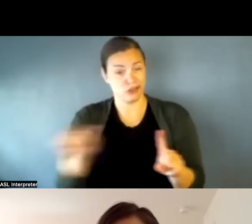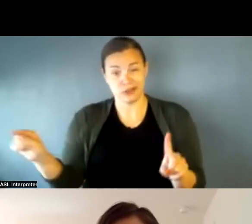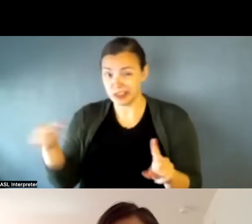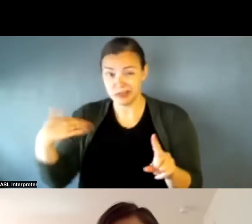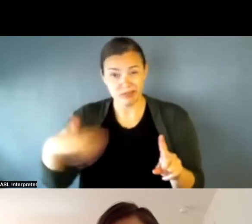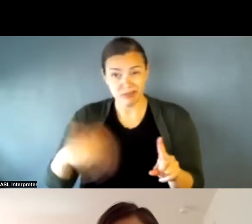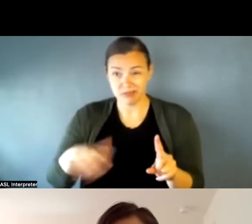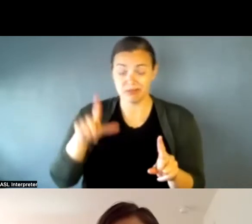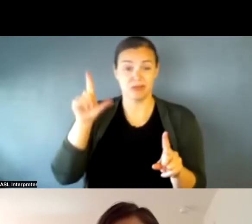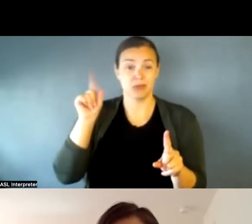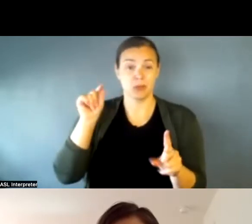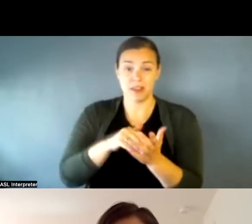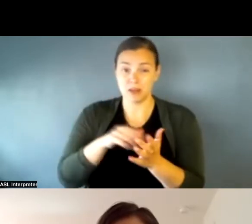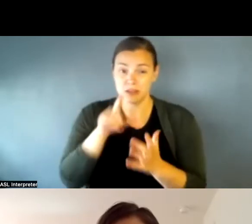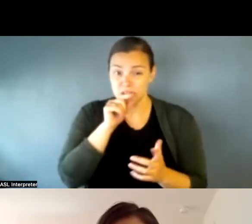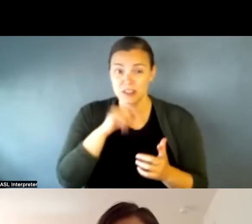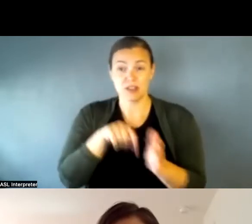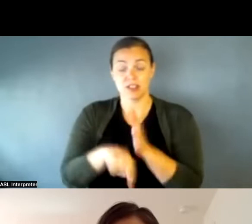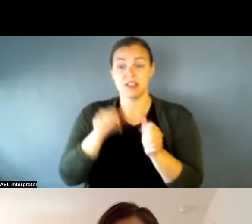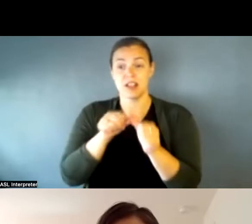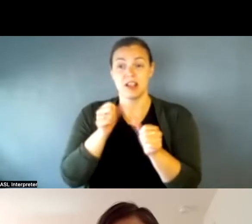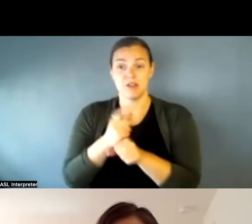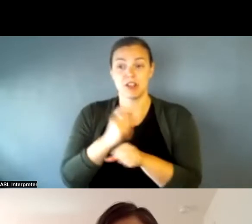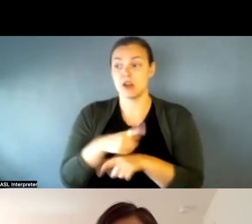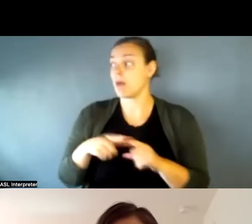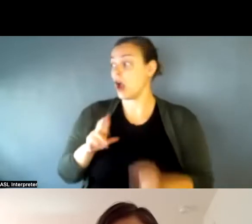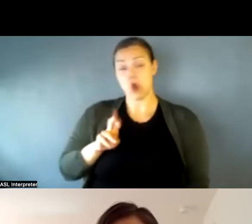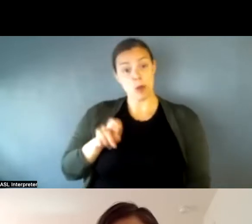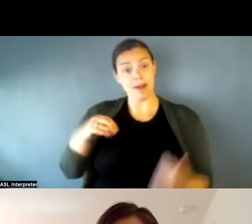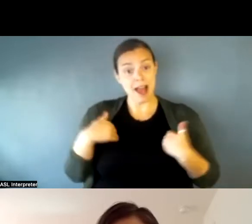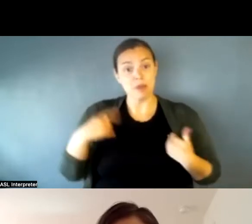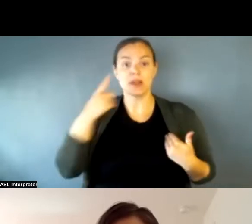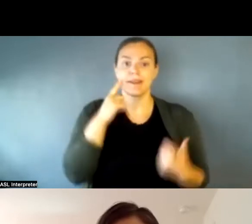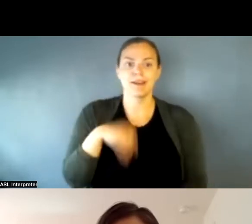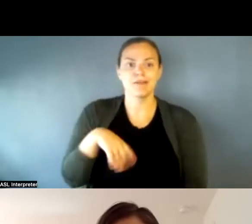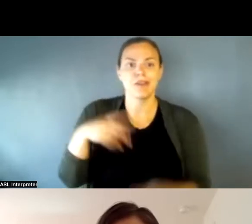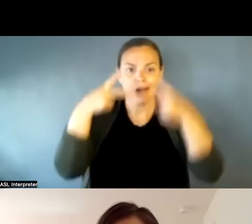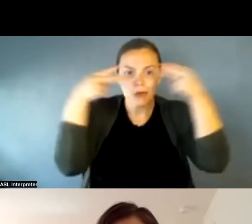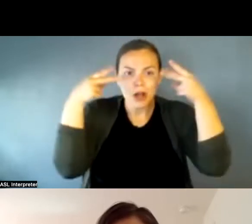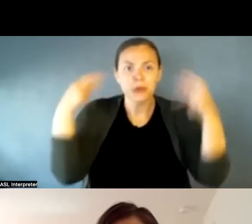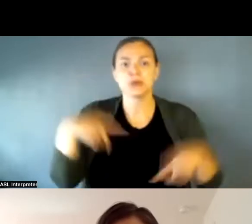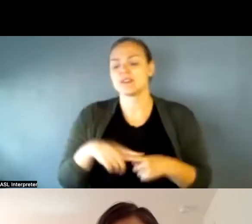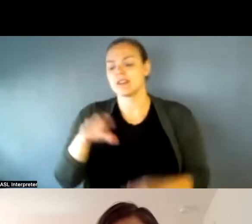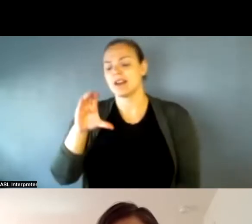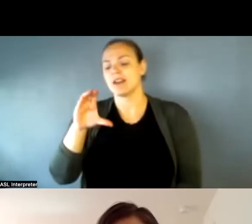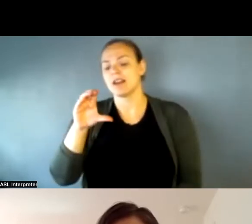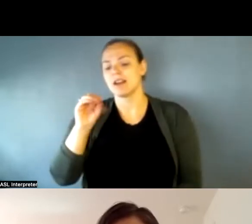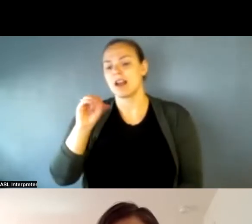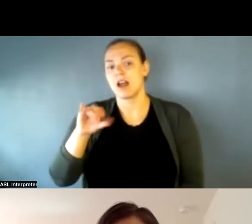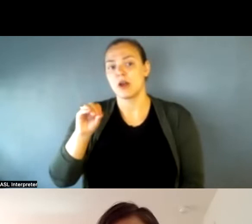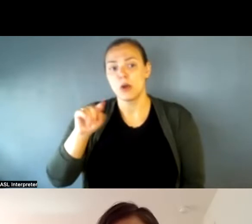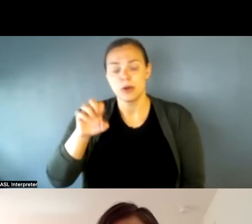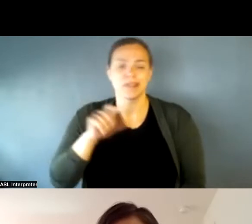But when we think of urban animals, we think of raccoons and, you know, the coyotes that are moving in, and of course our cats and